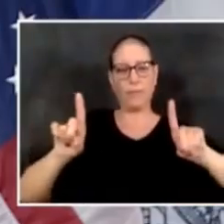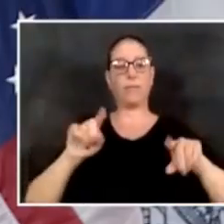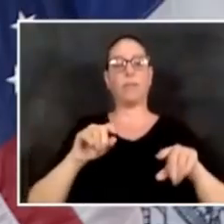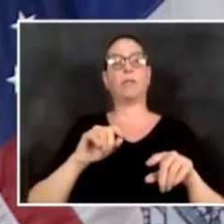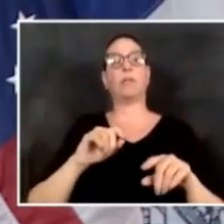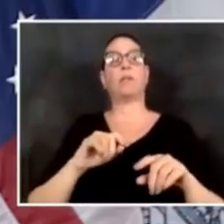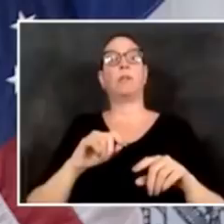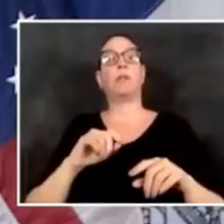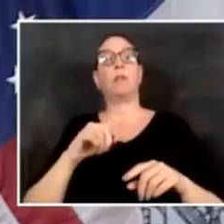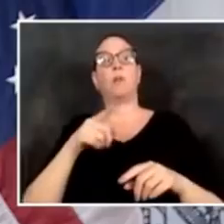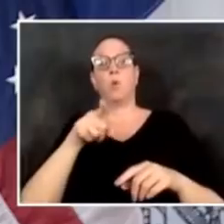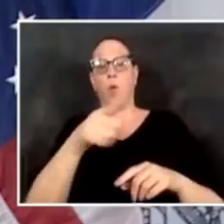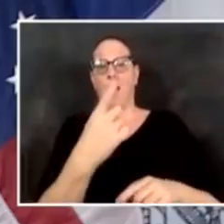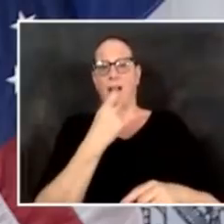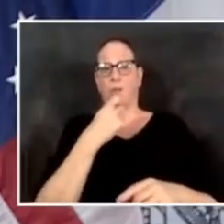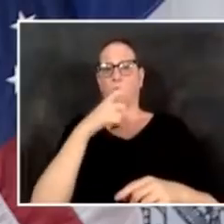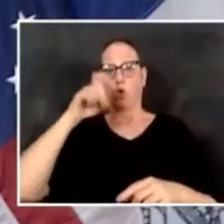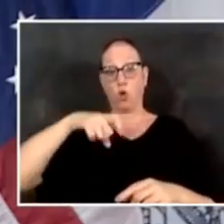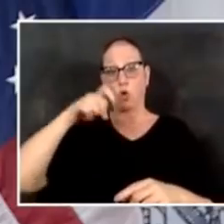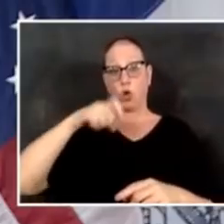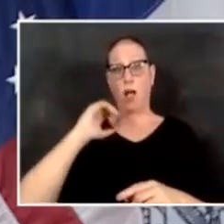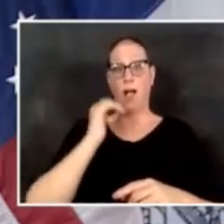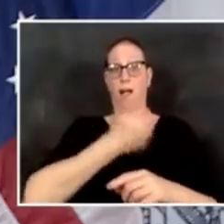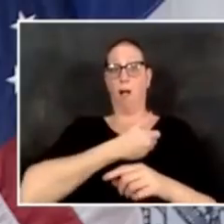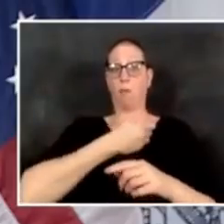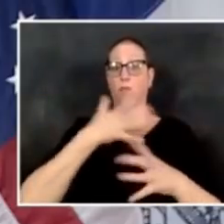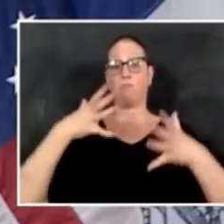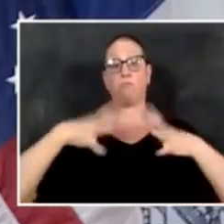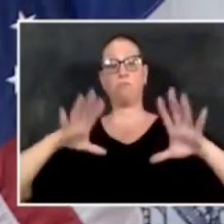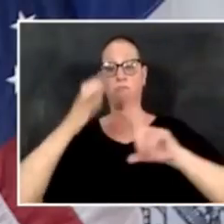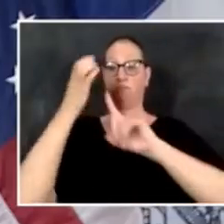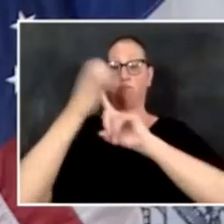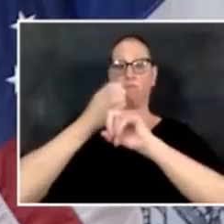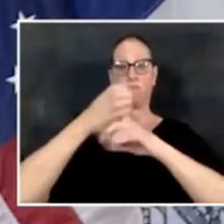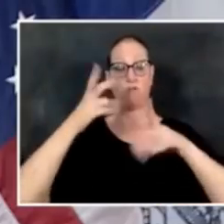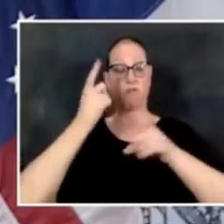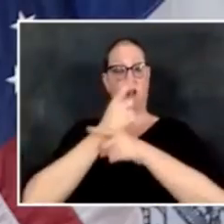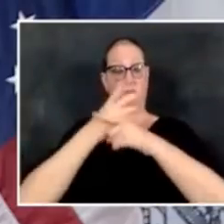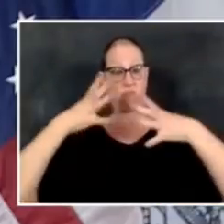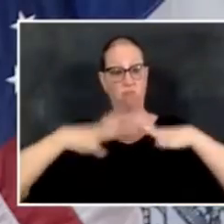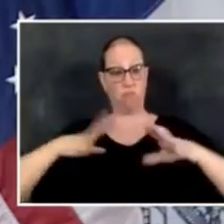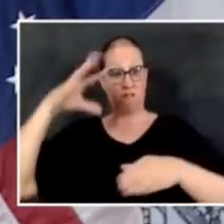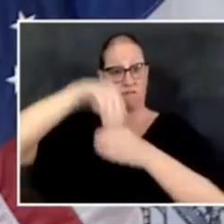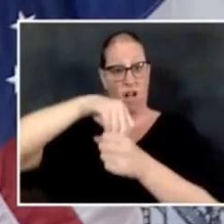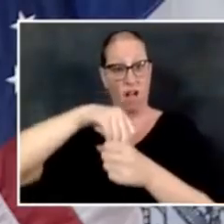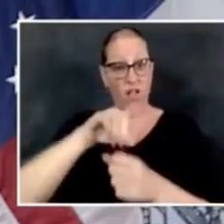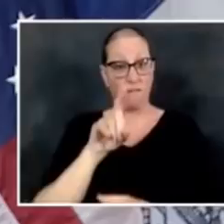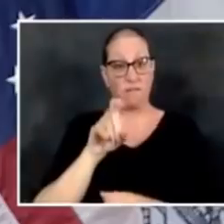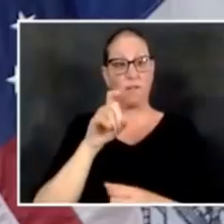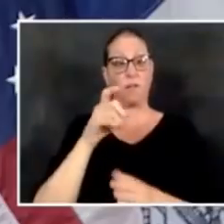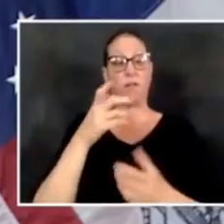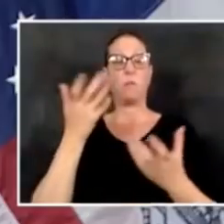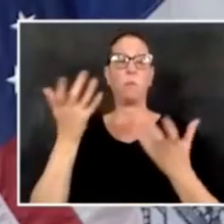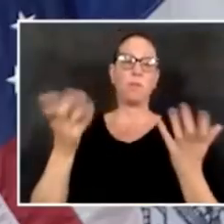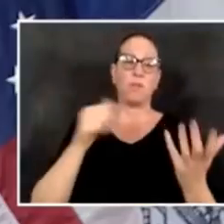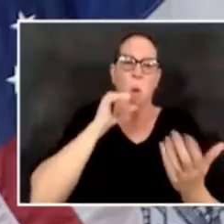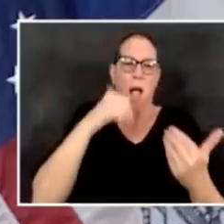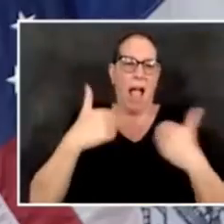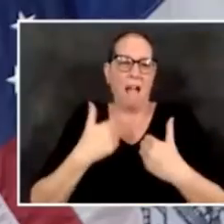it comes down to is all members of the NYPD are very active in